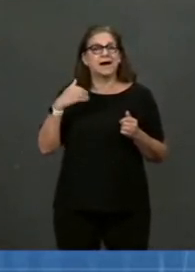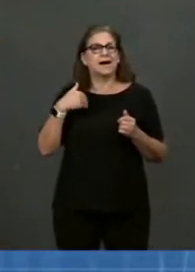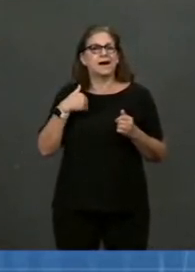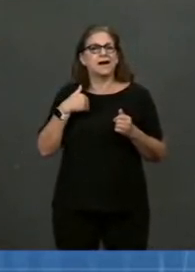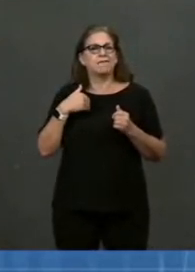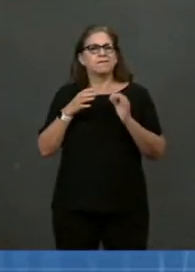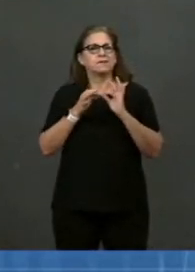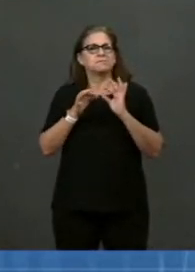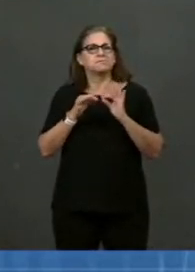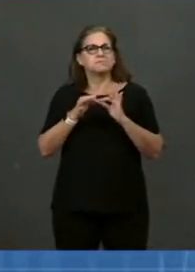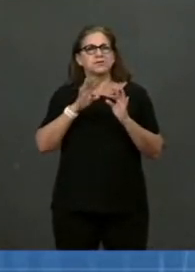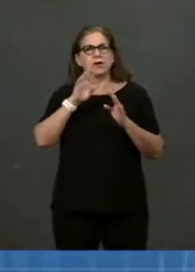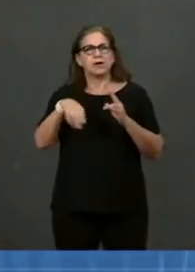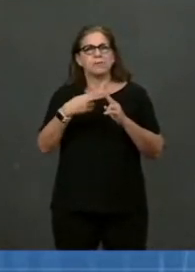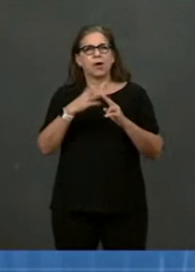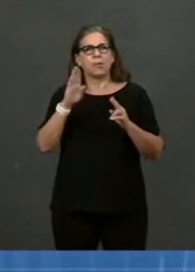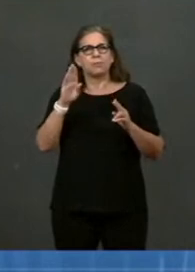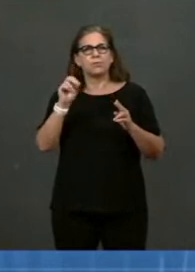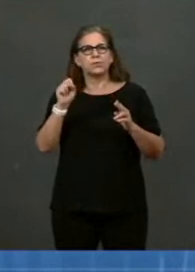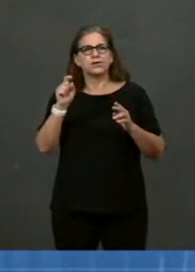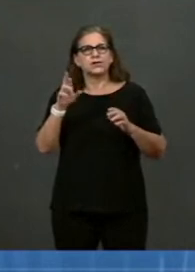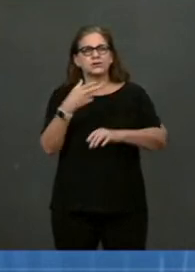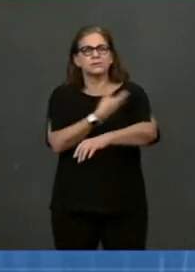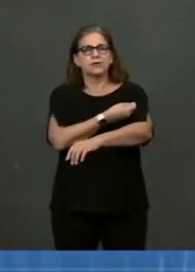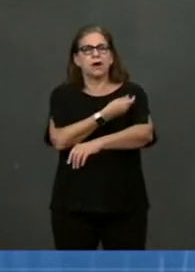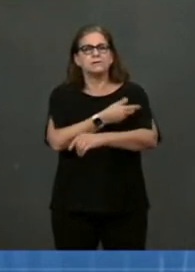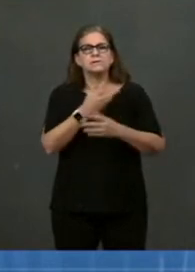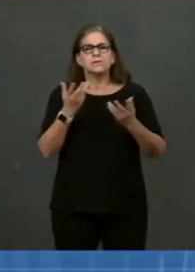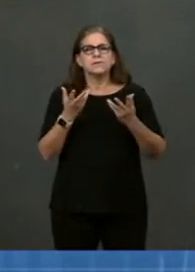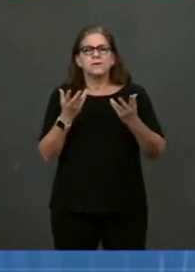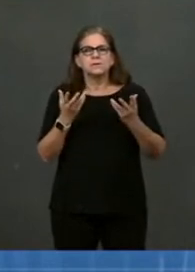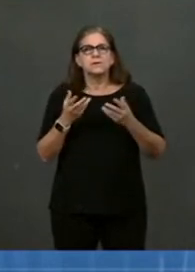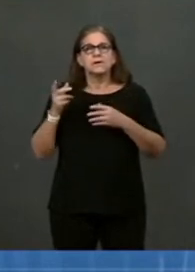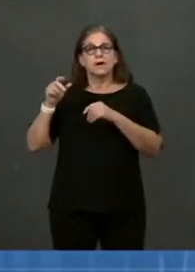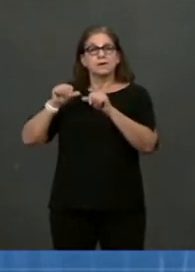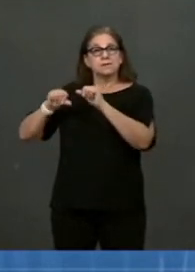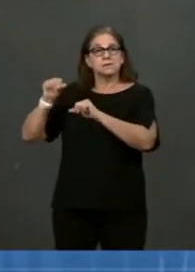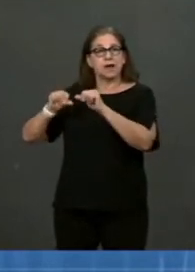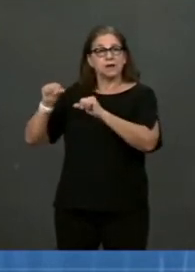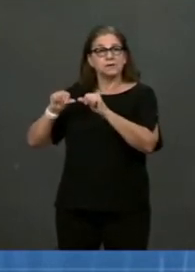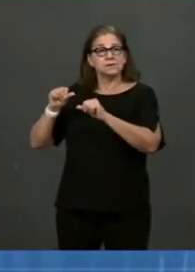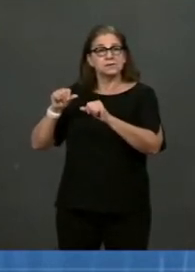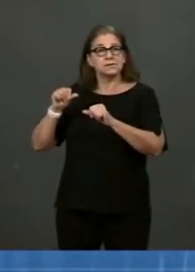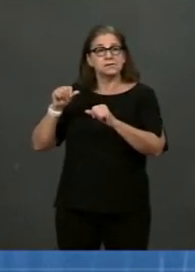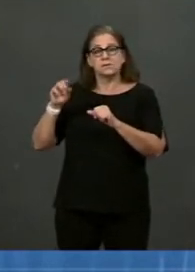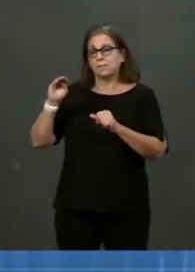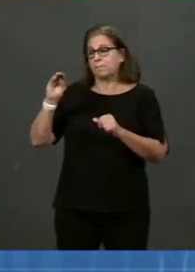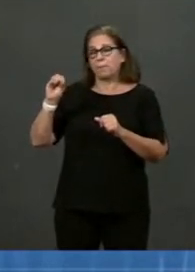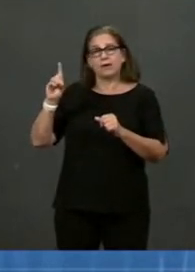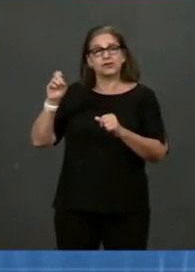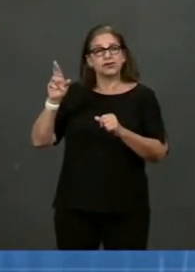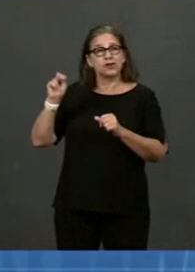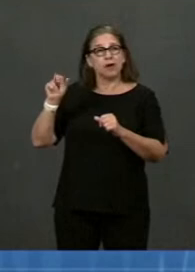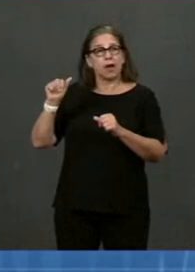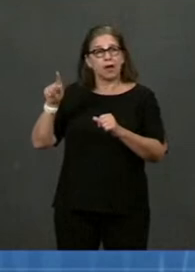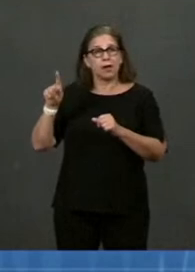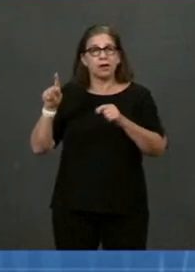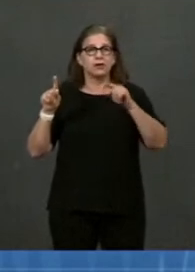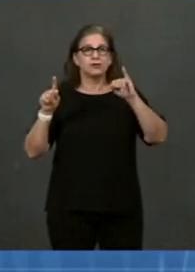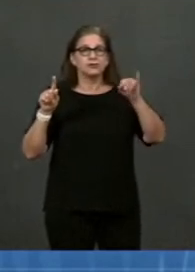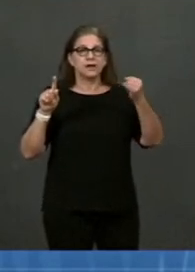data for Moderna and Johnson & Johnson COVID-19 booster doses. Following a robust discussion,